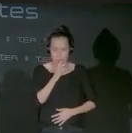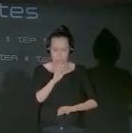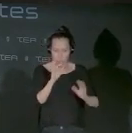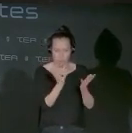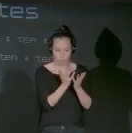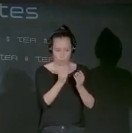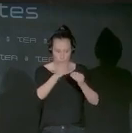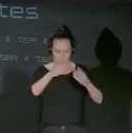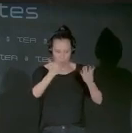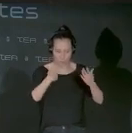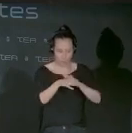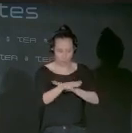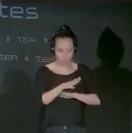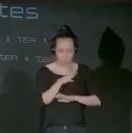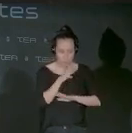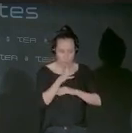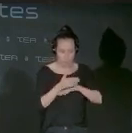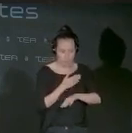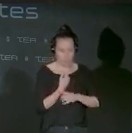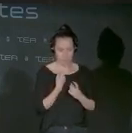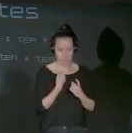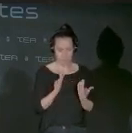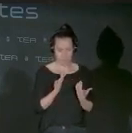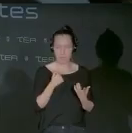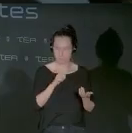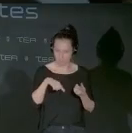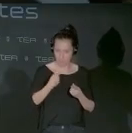this panel. Anyway, I've talked too much.